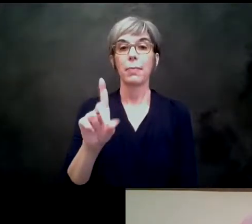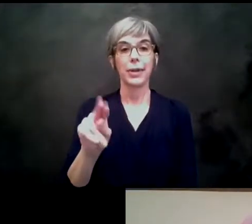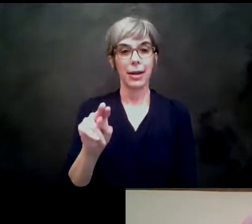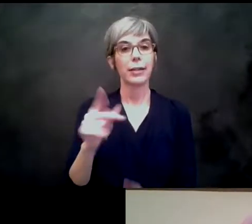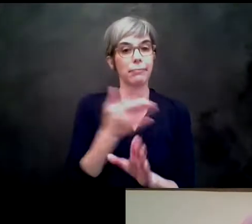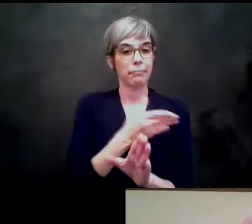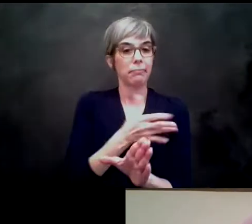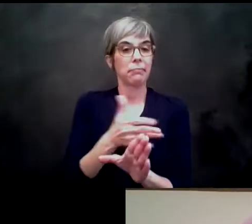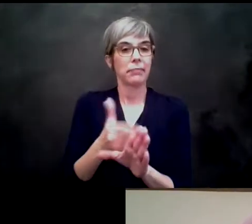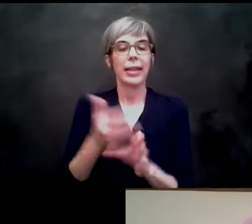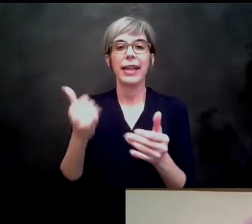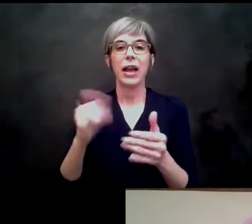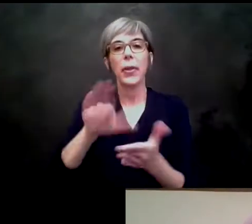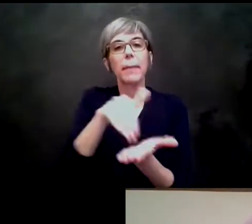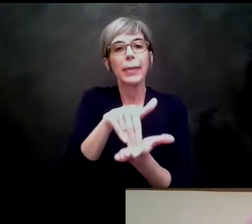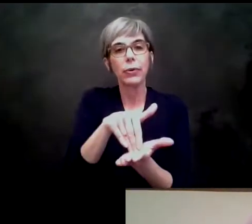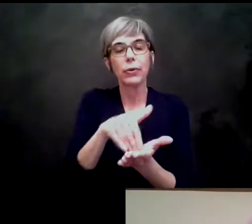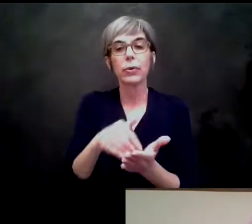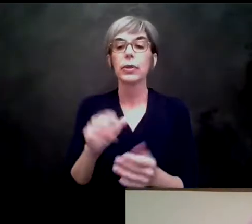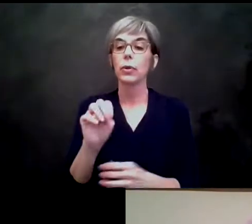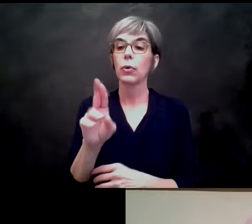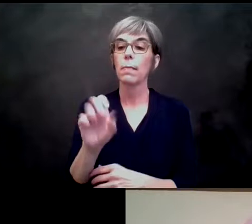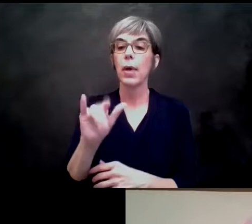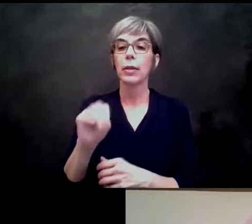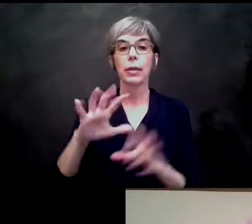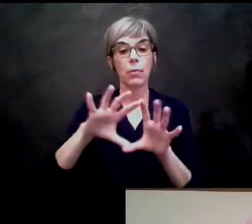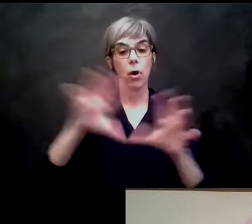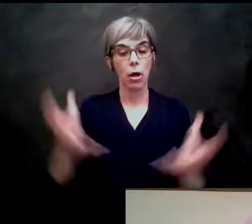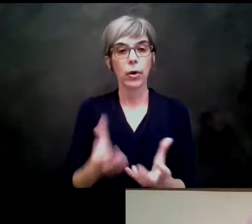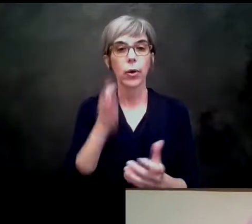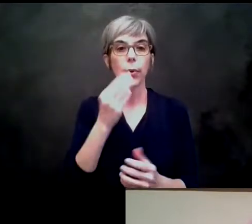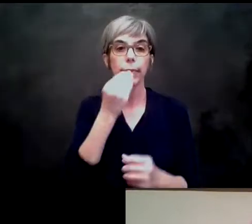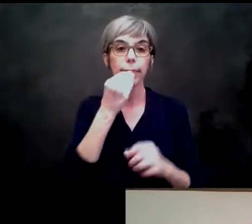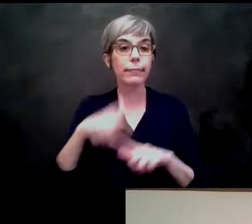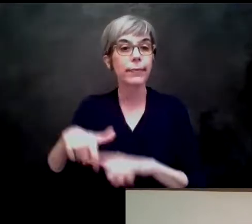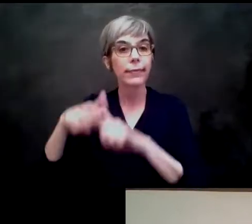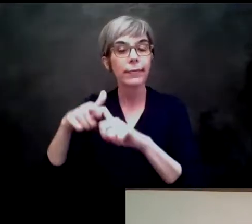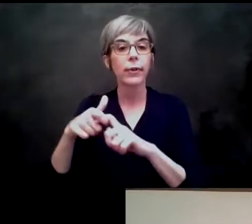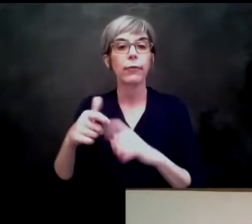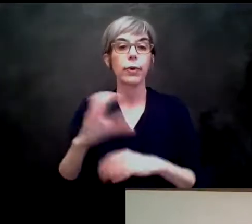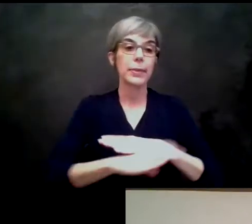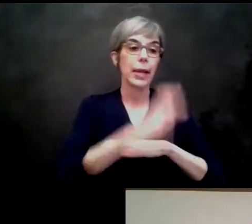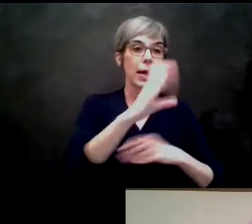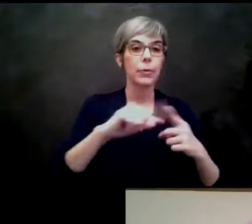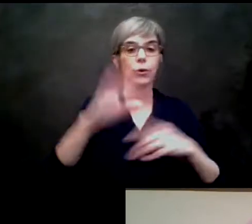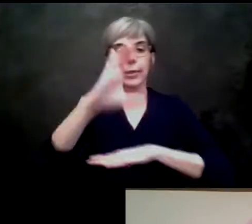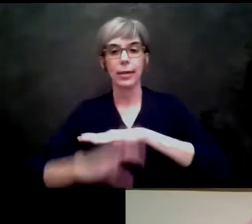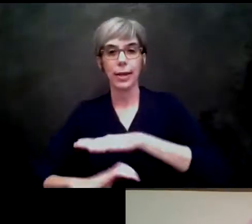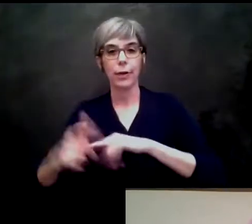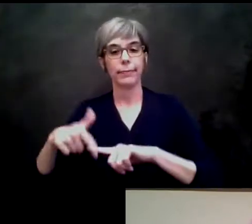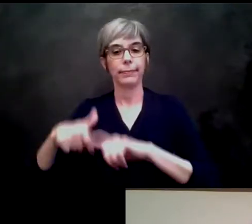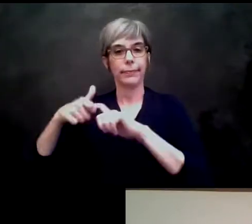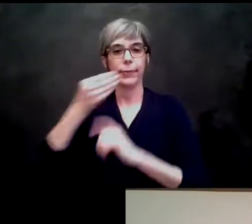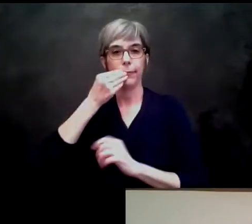Muslims fast around the world. We fast from sunup to sundown for the past 3 weeks and have about 10 days remaining of our